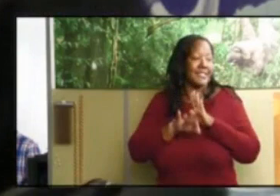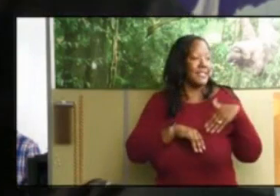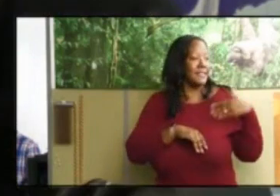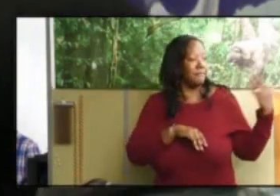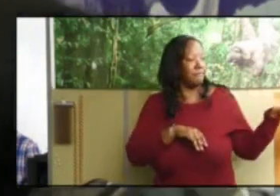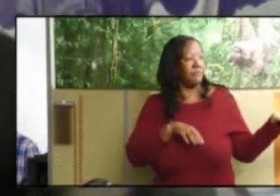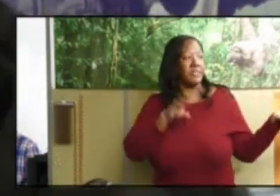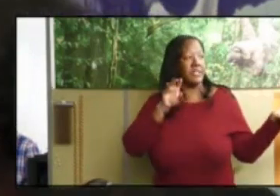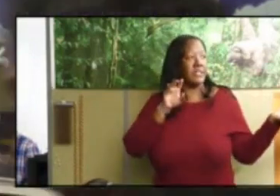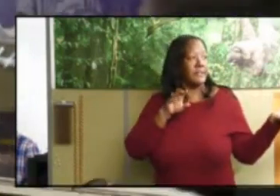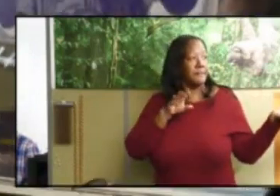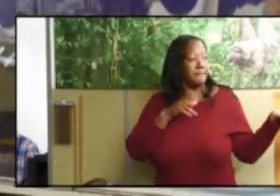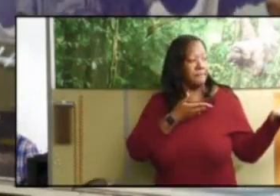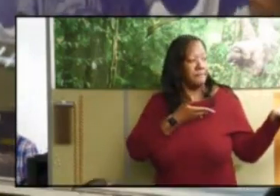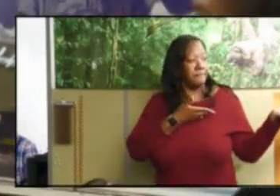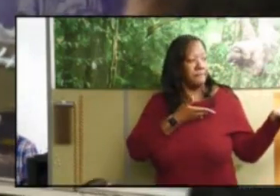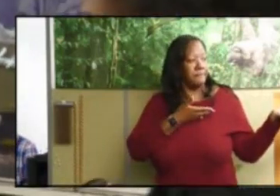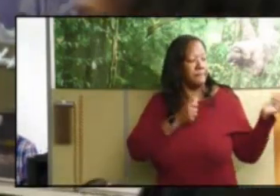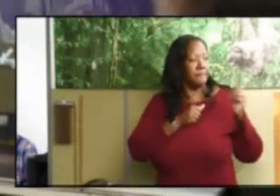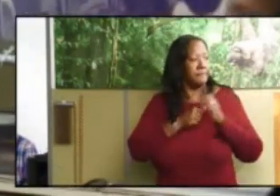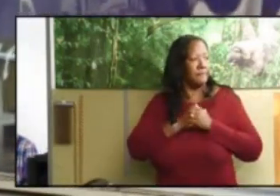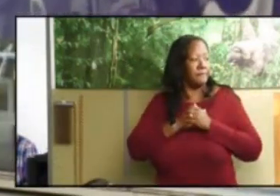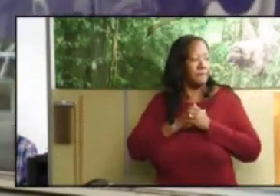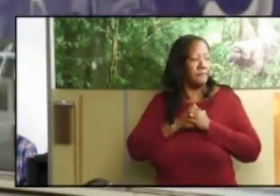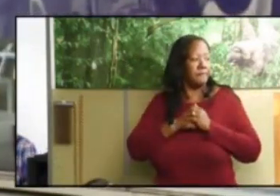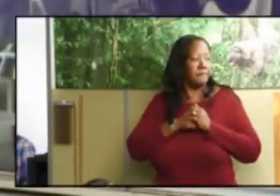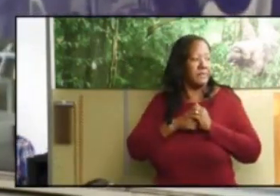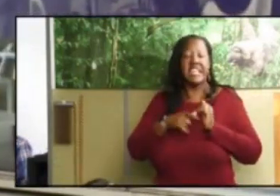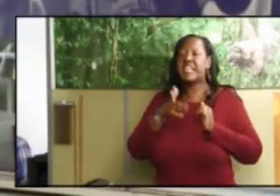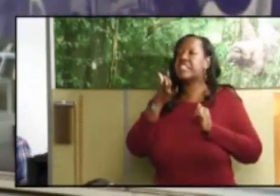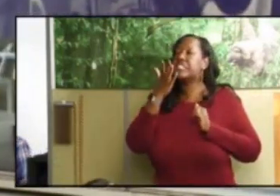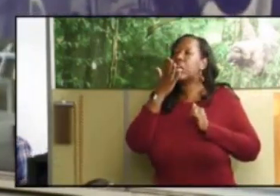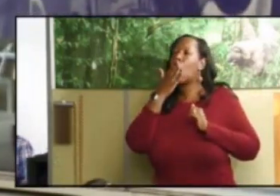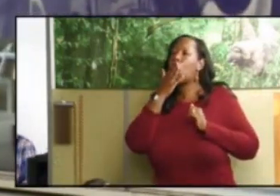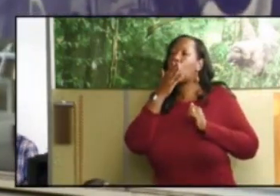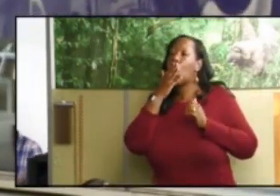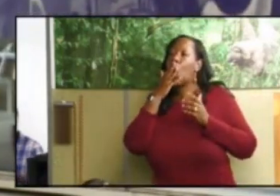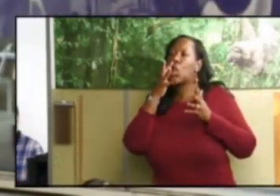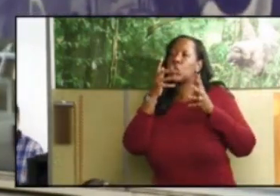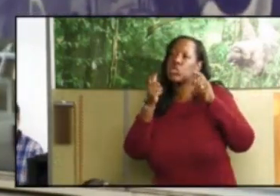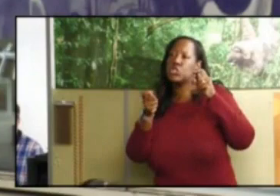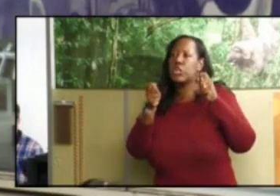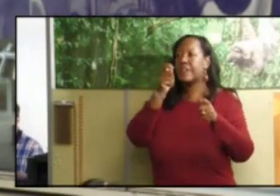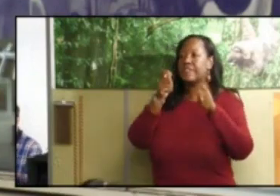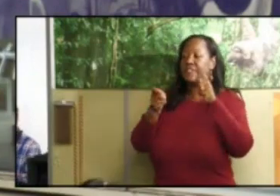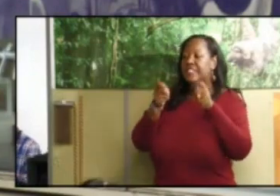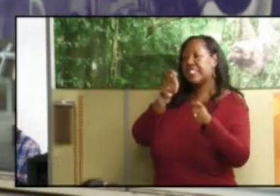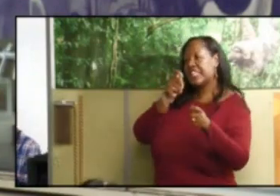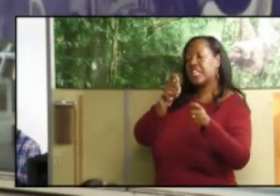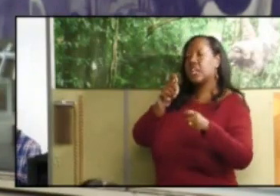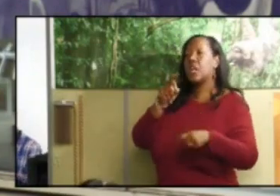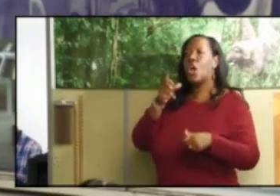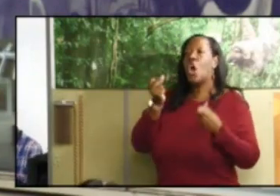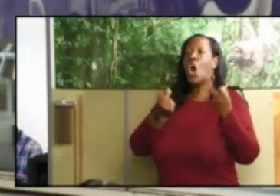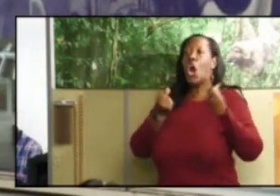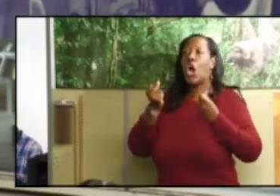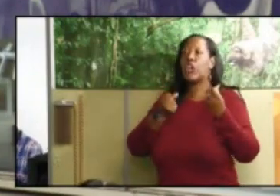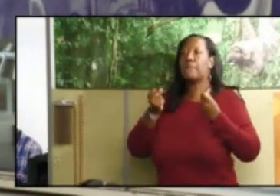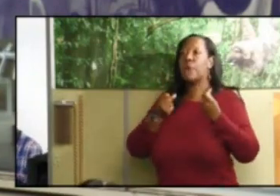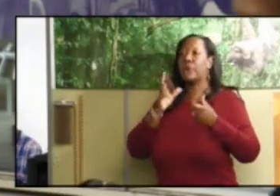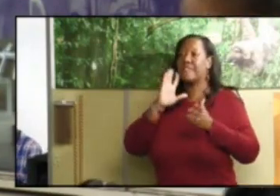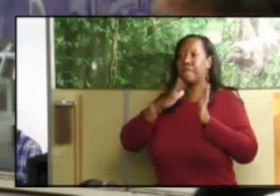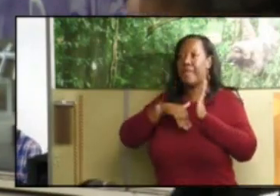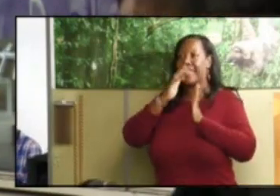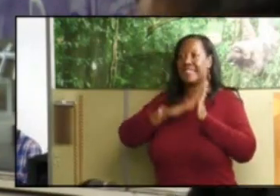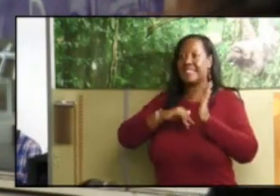dichroic or color shifting chameleon automotive paint that was suggested by one of our project